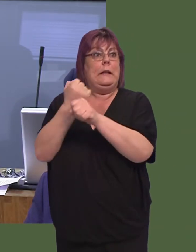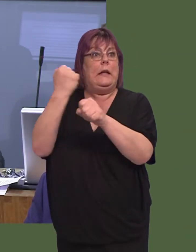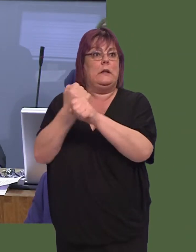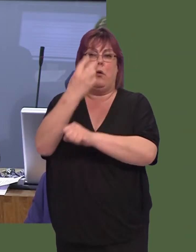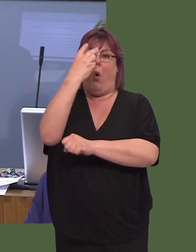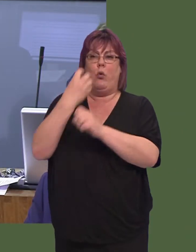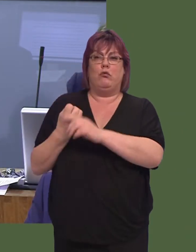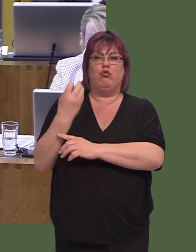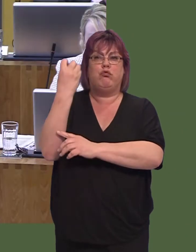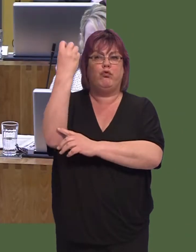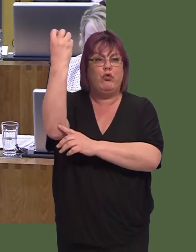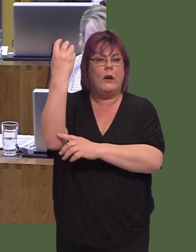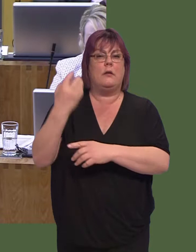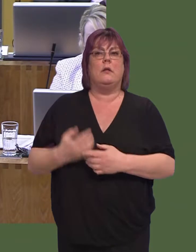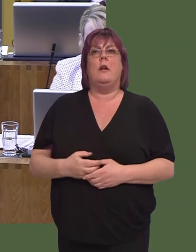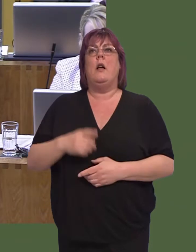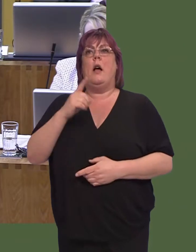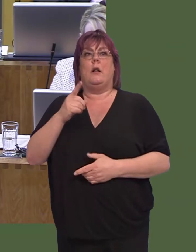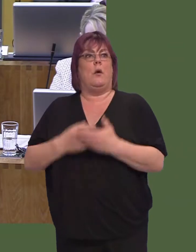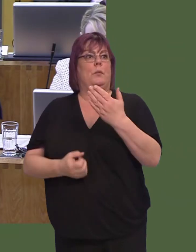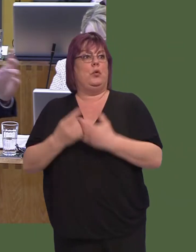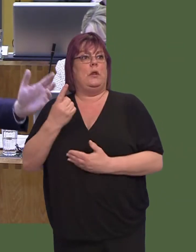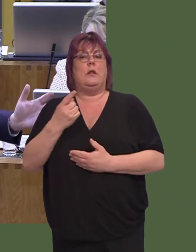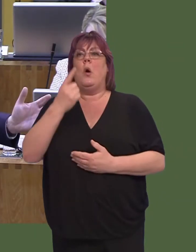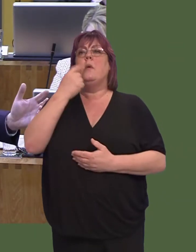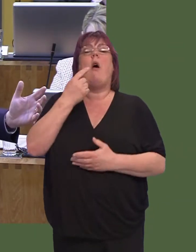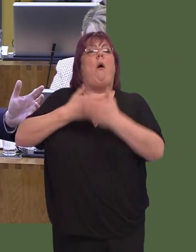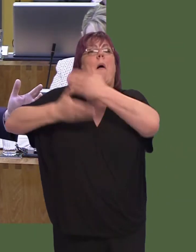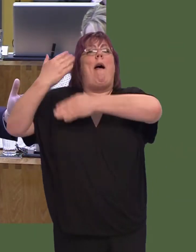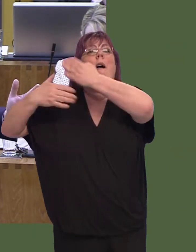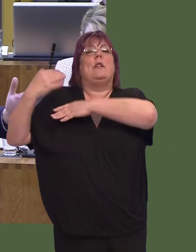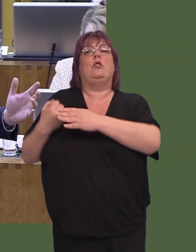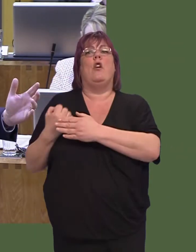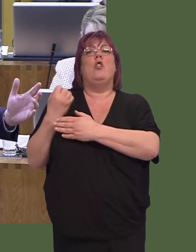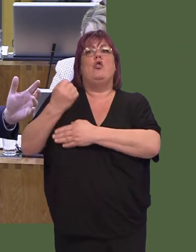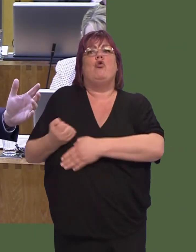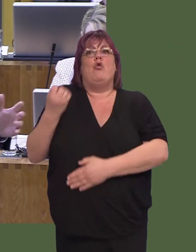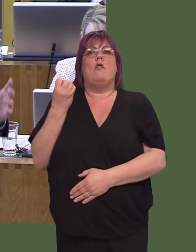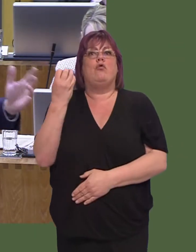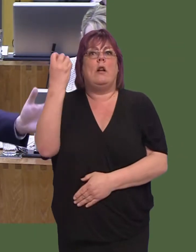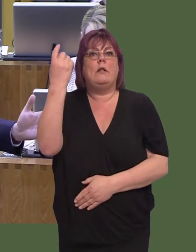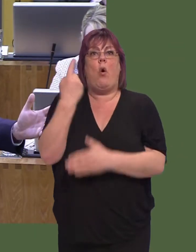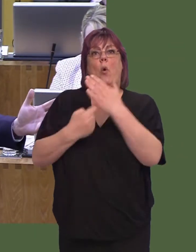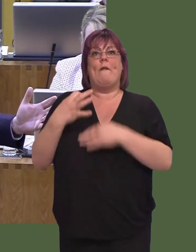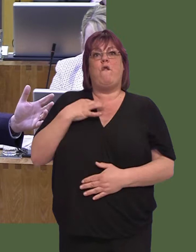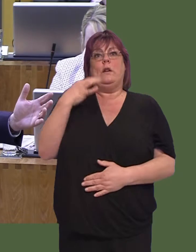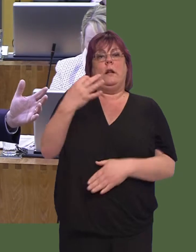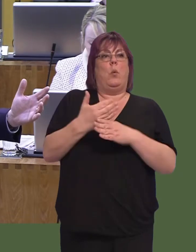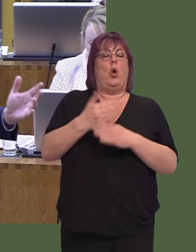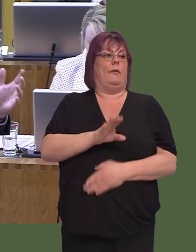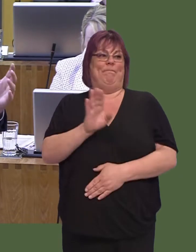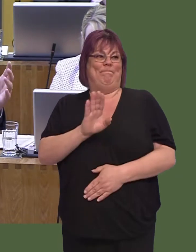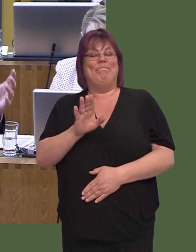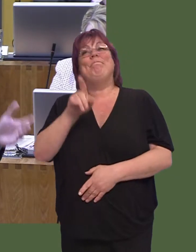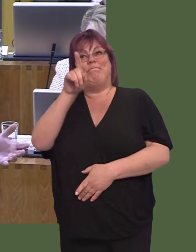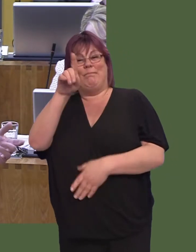railways as well. And they, of course, are able to provide employment opportunities. We often think of heritage railways as employing mainly volunteers. That's no longer the case, particularly what I